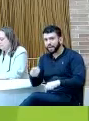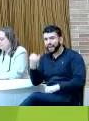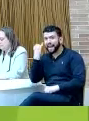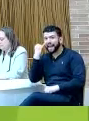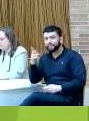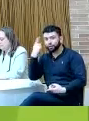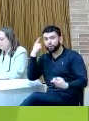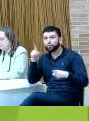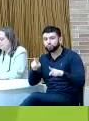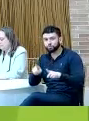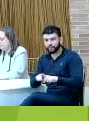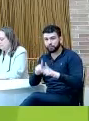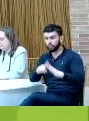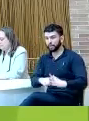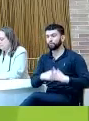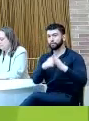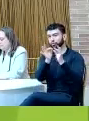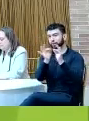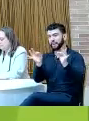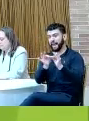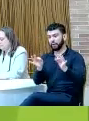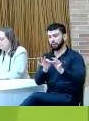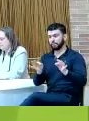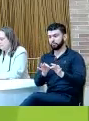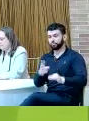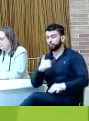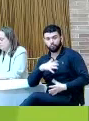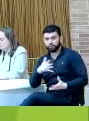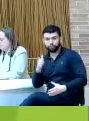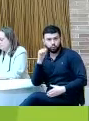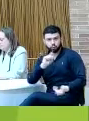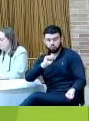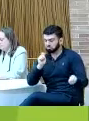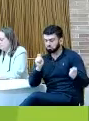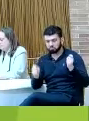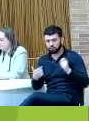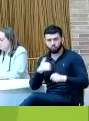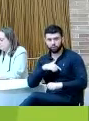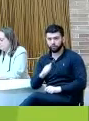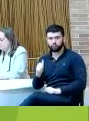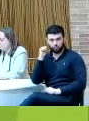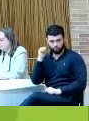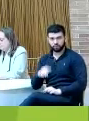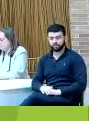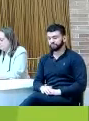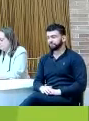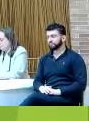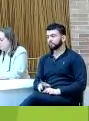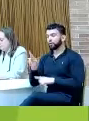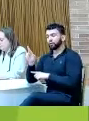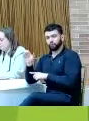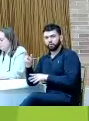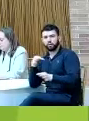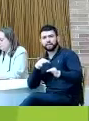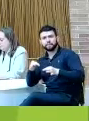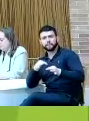language in other words without any type of adjustments or revision she also explains that